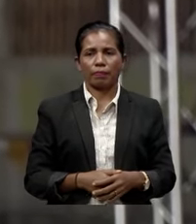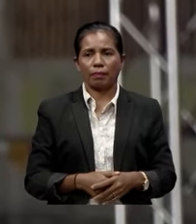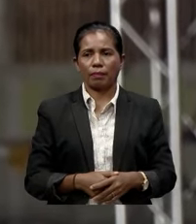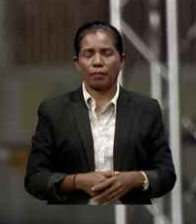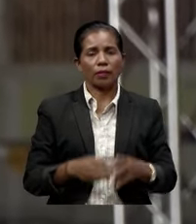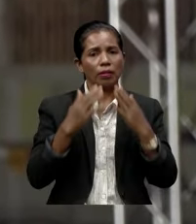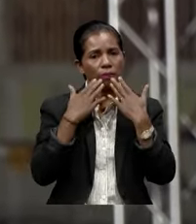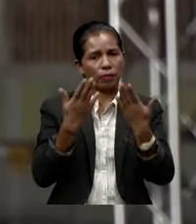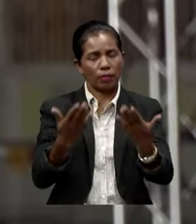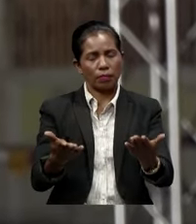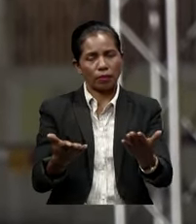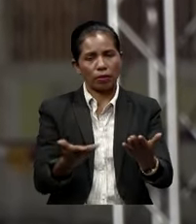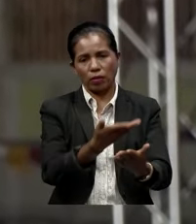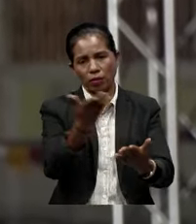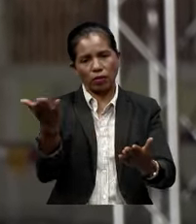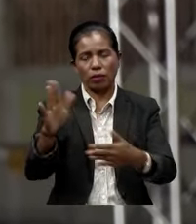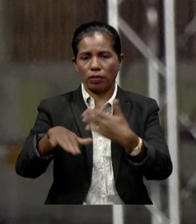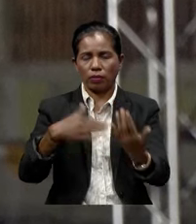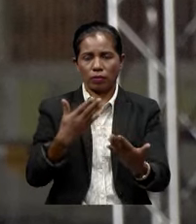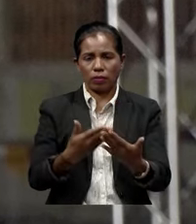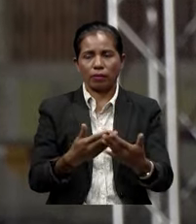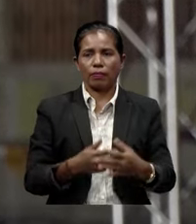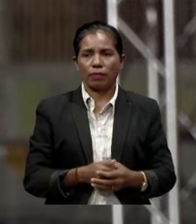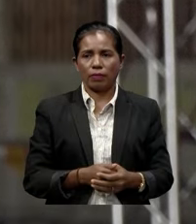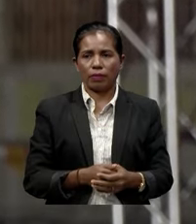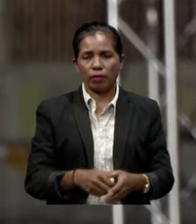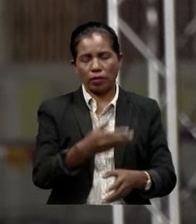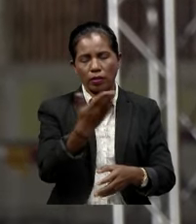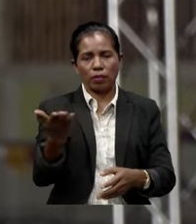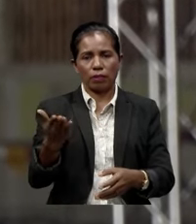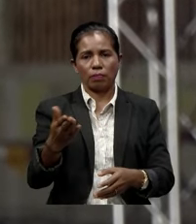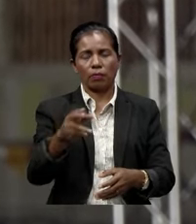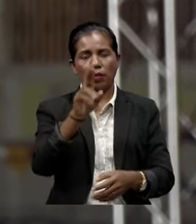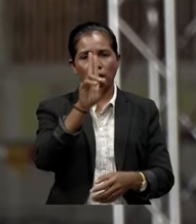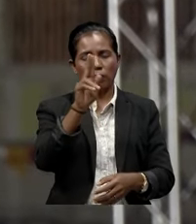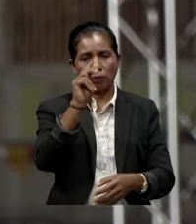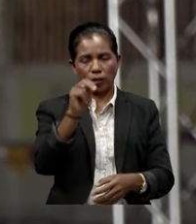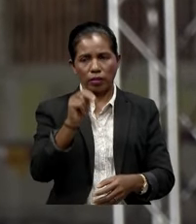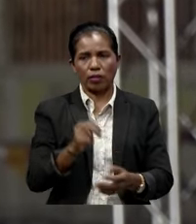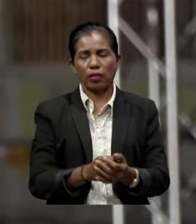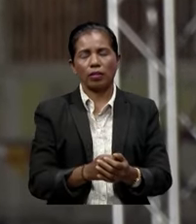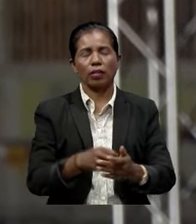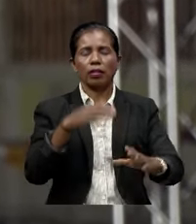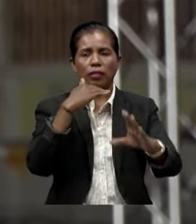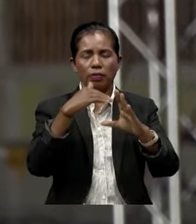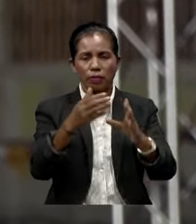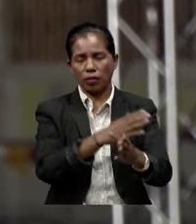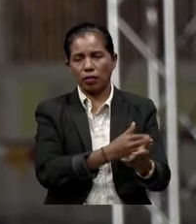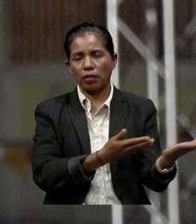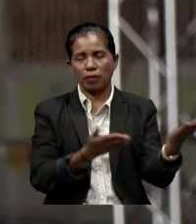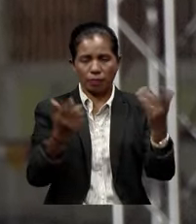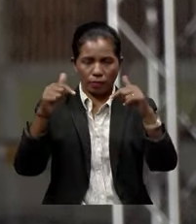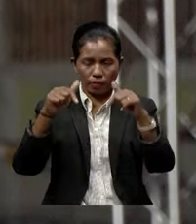Thanks to all the efforts from UN sending the